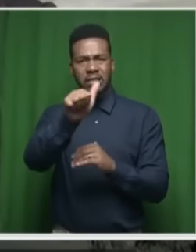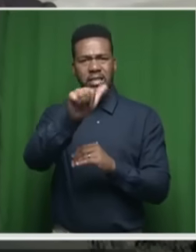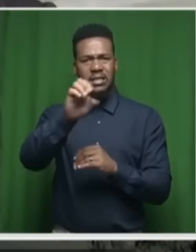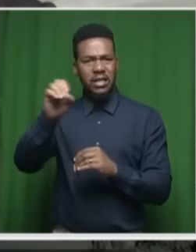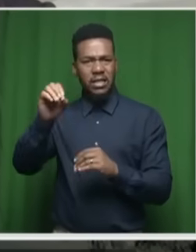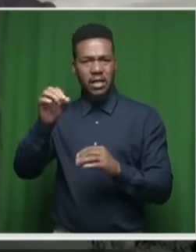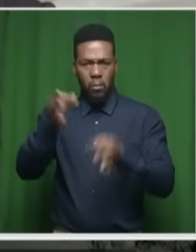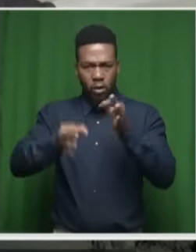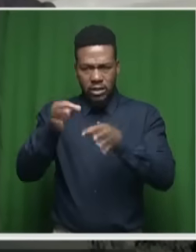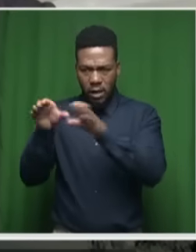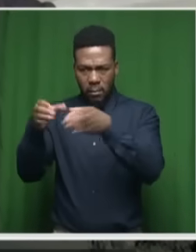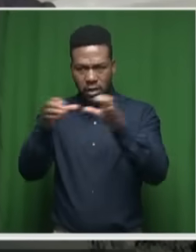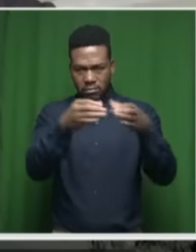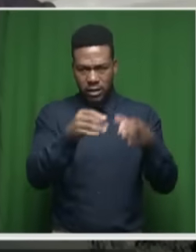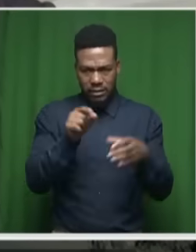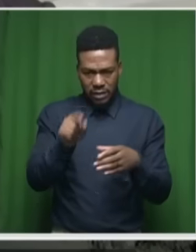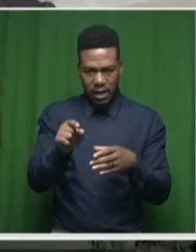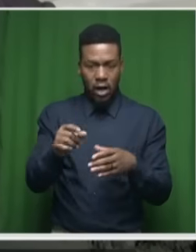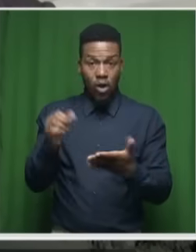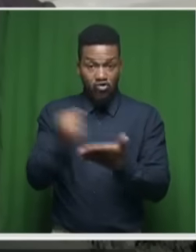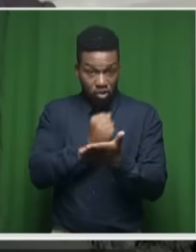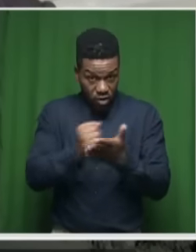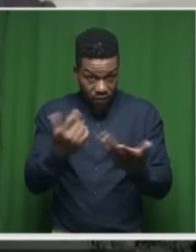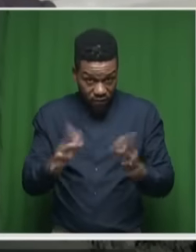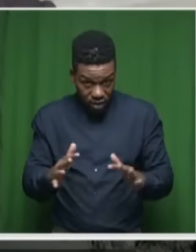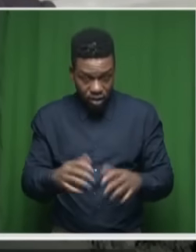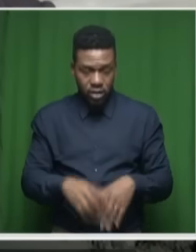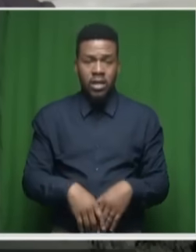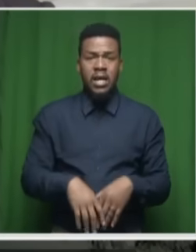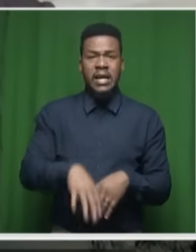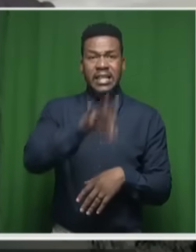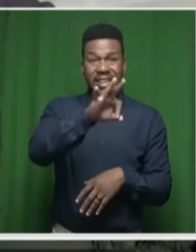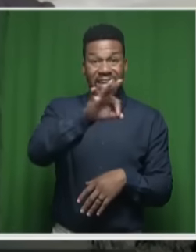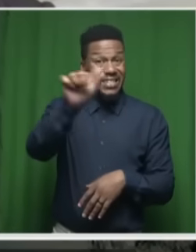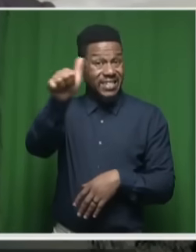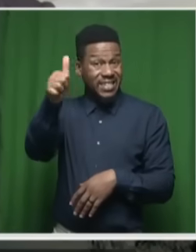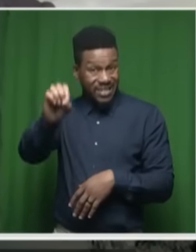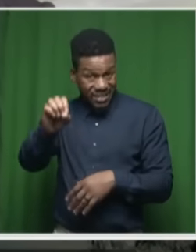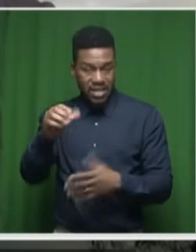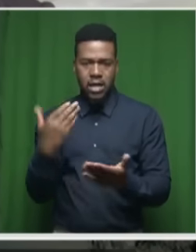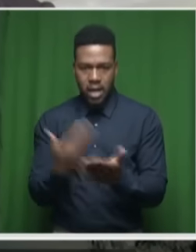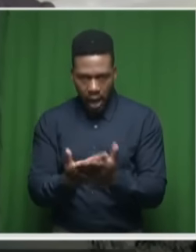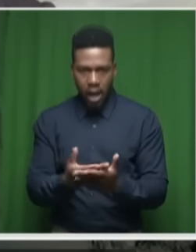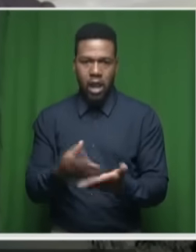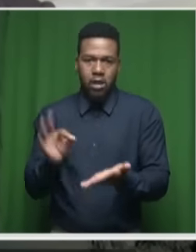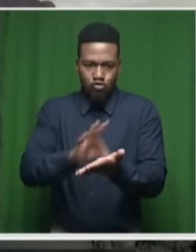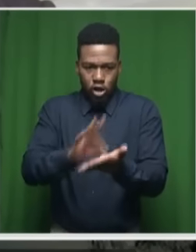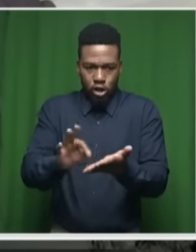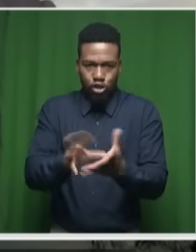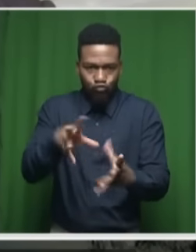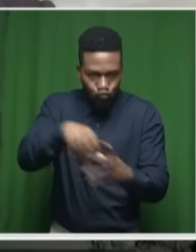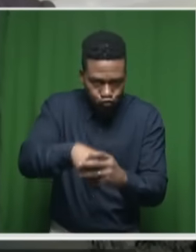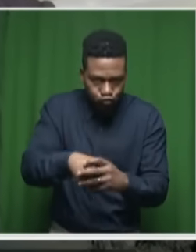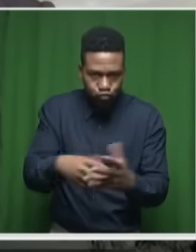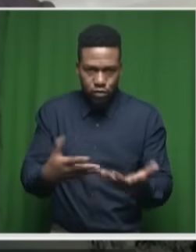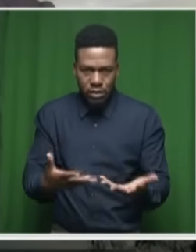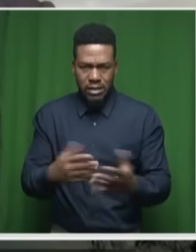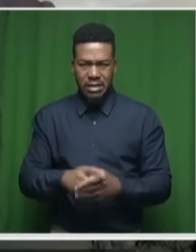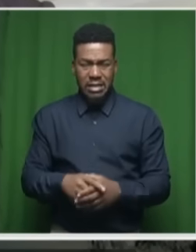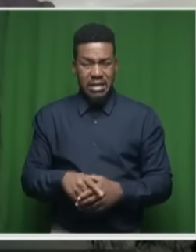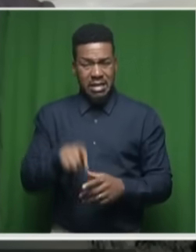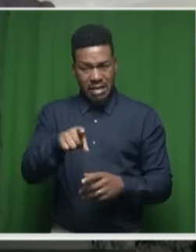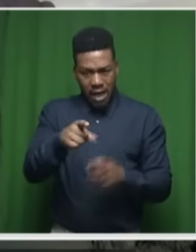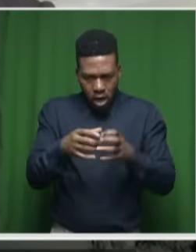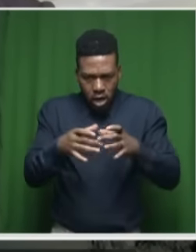IEC, 360 of which are eligible to contest the national elections. Does the increase of political parties and